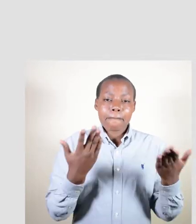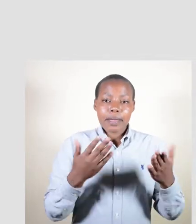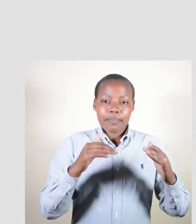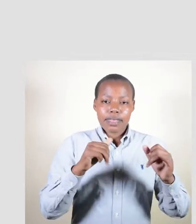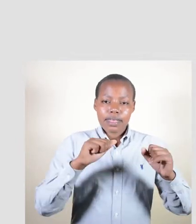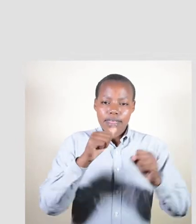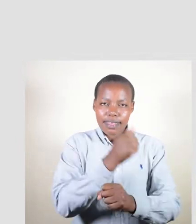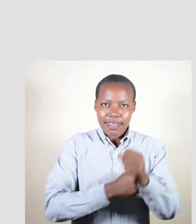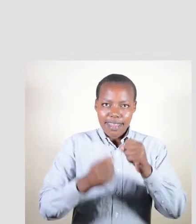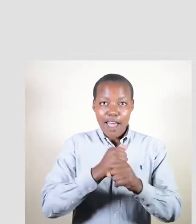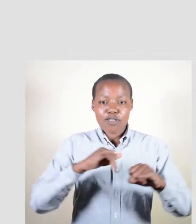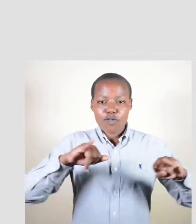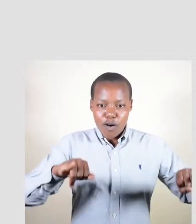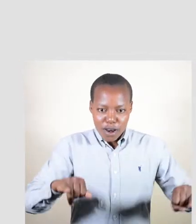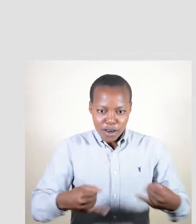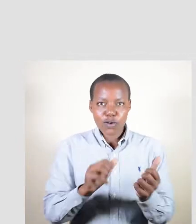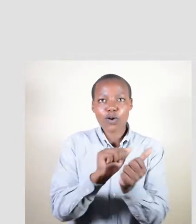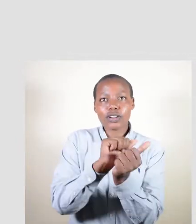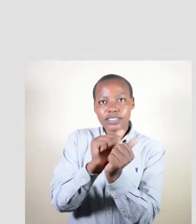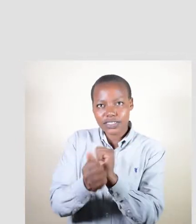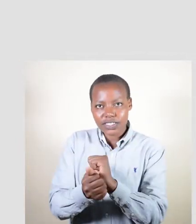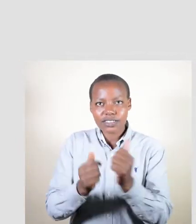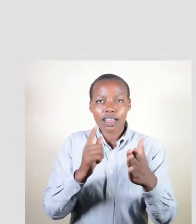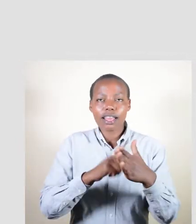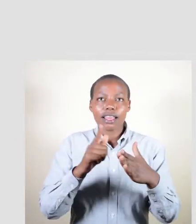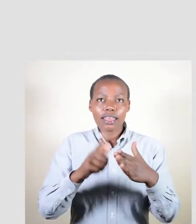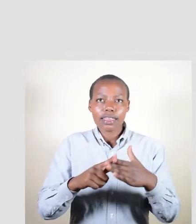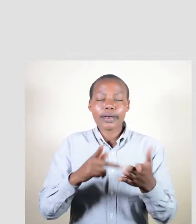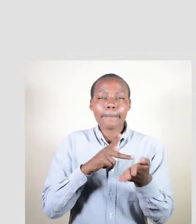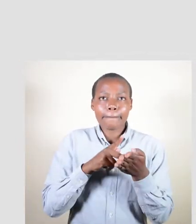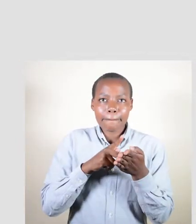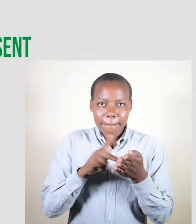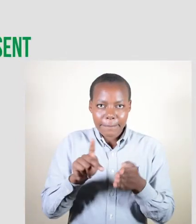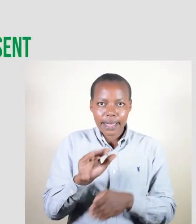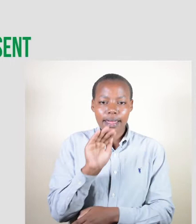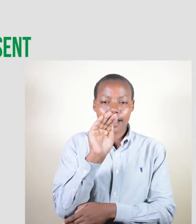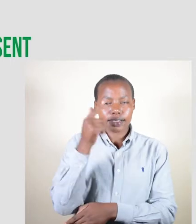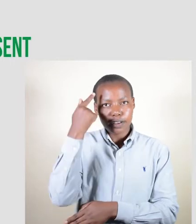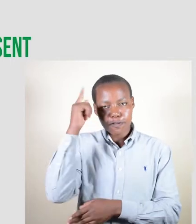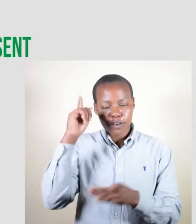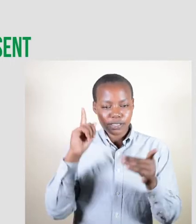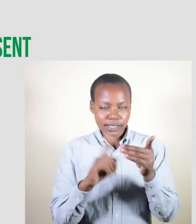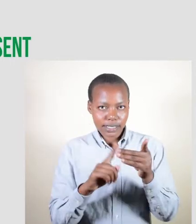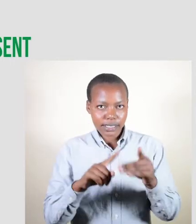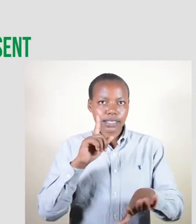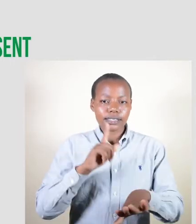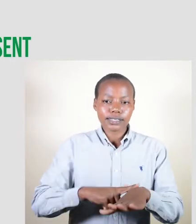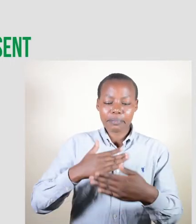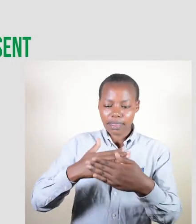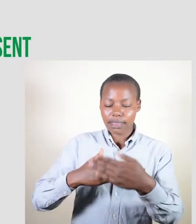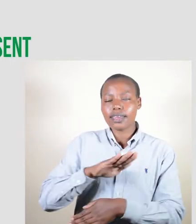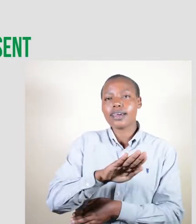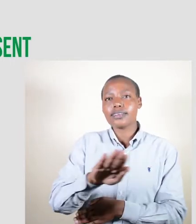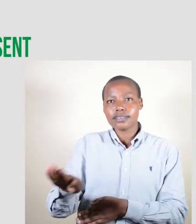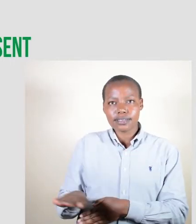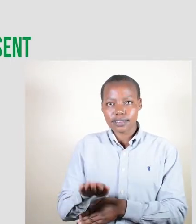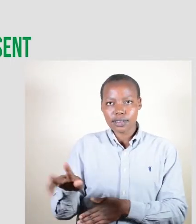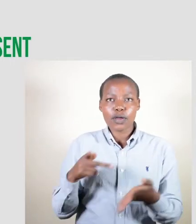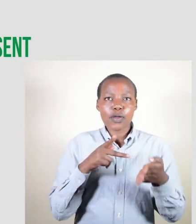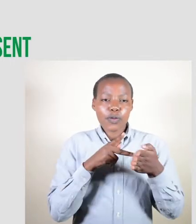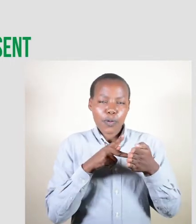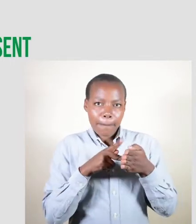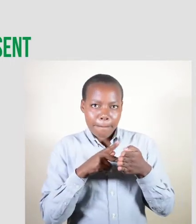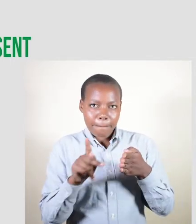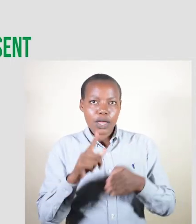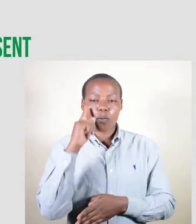annual, new, or change of particulars. Thereafter, makes payment and books date, time, and preferred center.